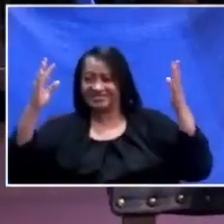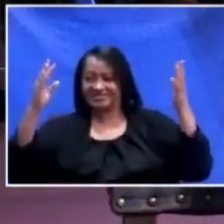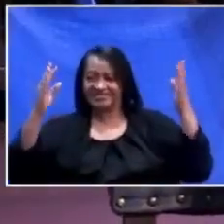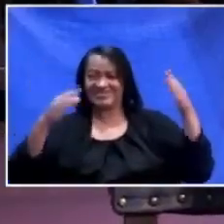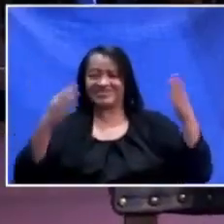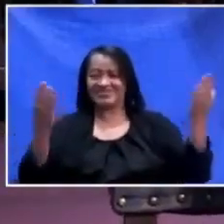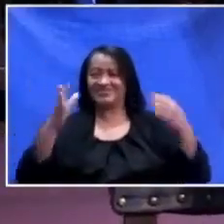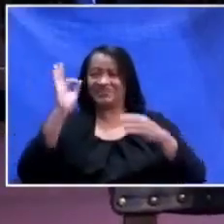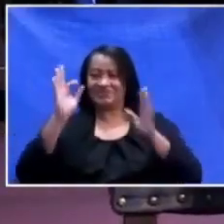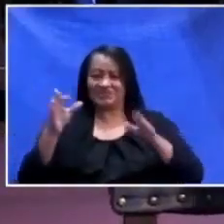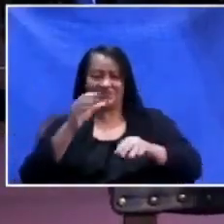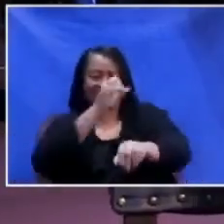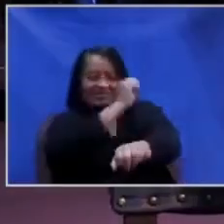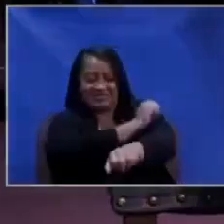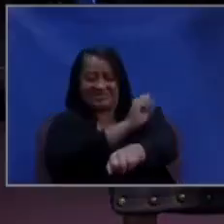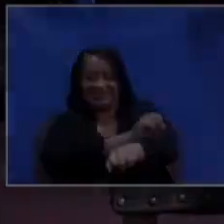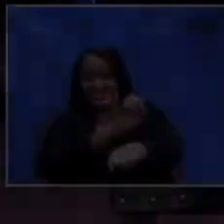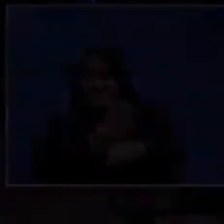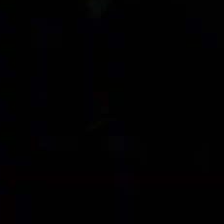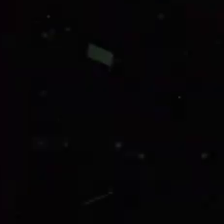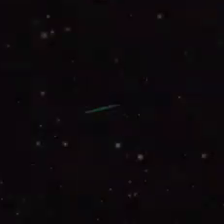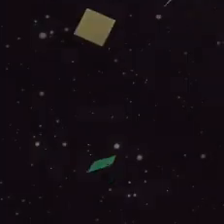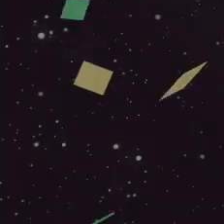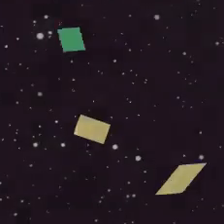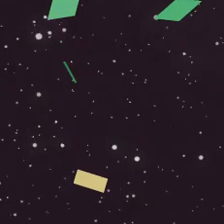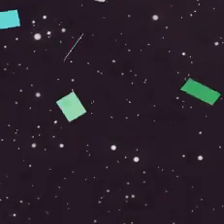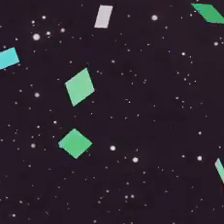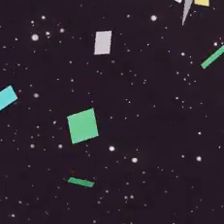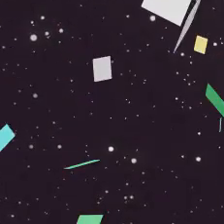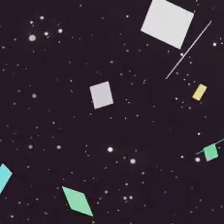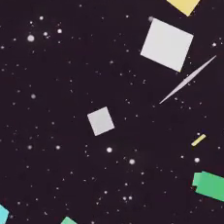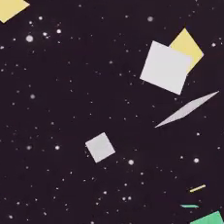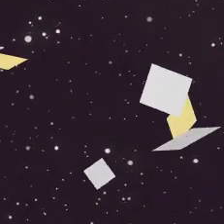first lady tonight. What a blessing.